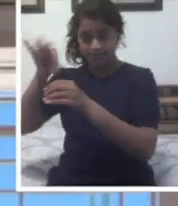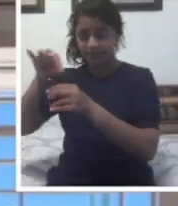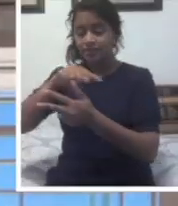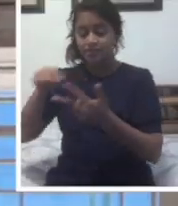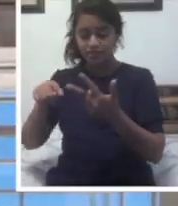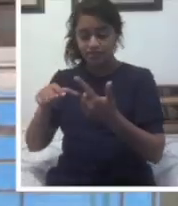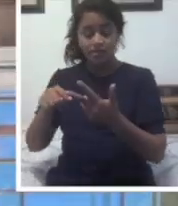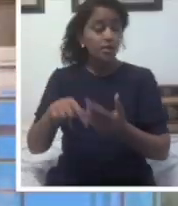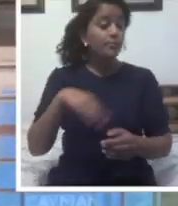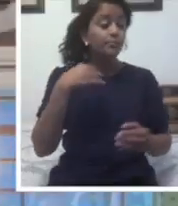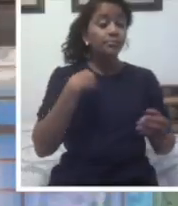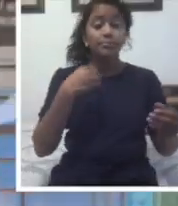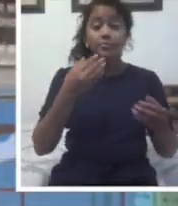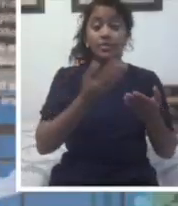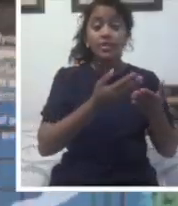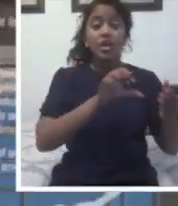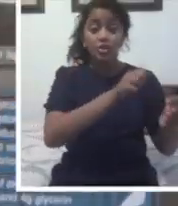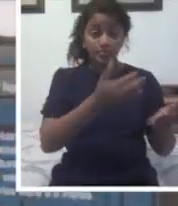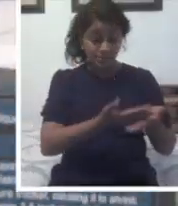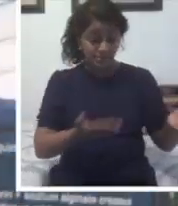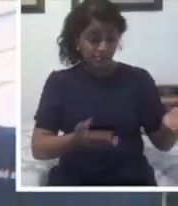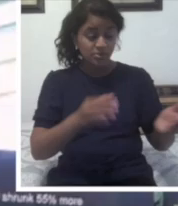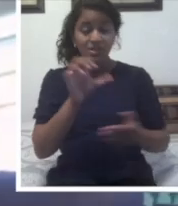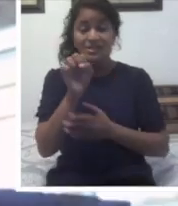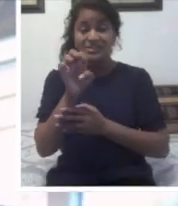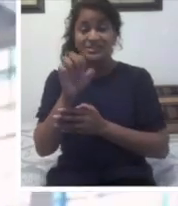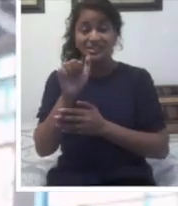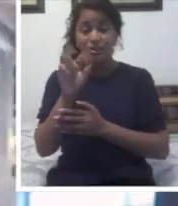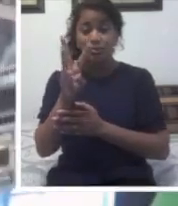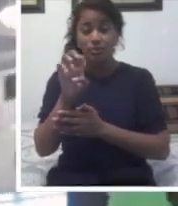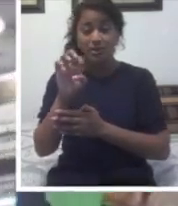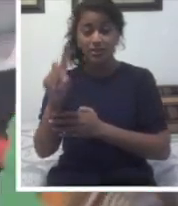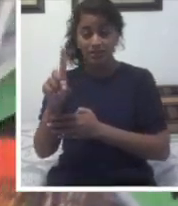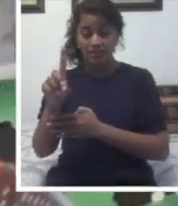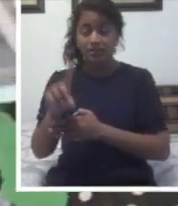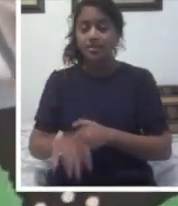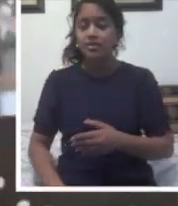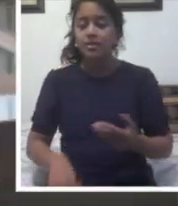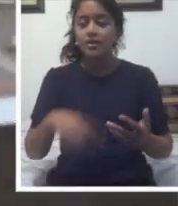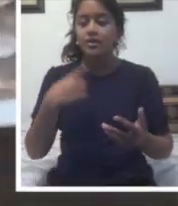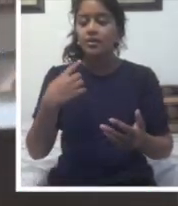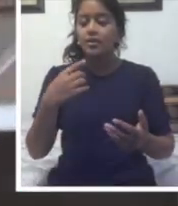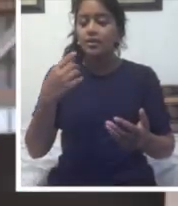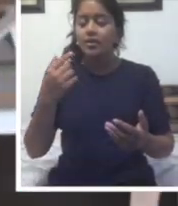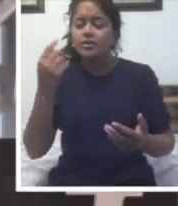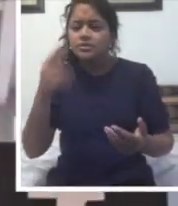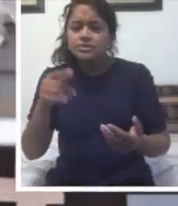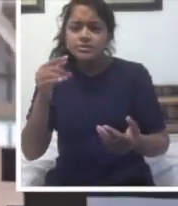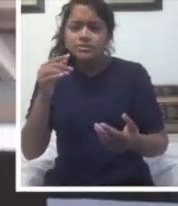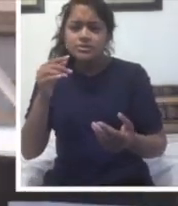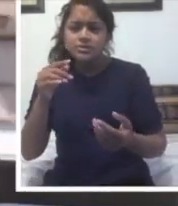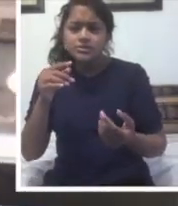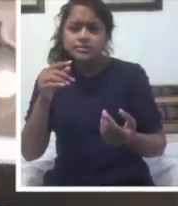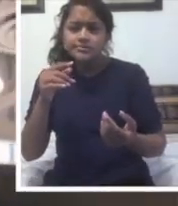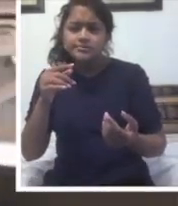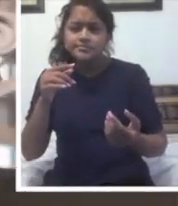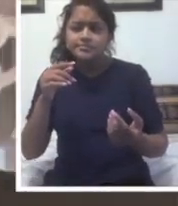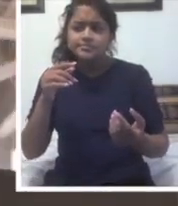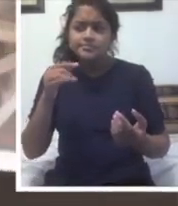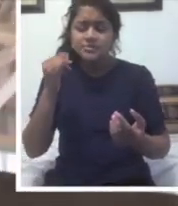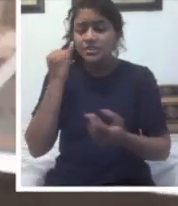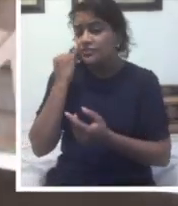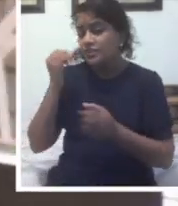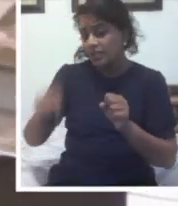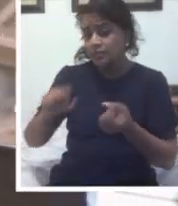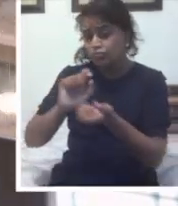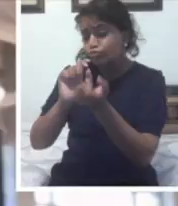sargassum often wash onto Cayman shores. Instead of treating seaweed as waste, this project investigates whether it can be turned into an environmentally friendly,